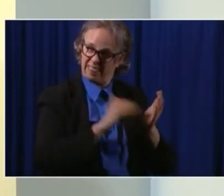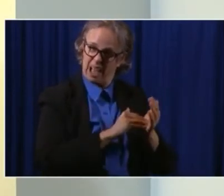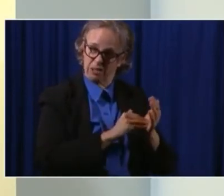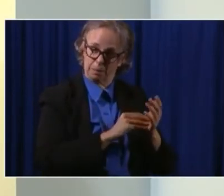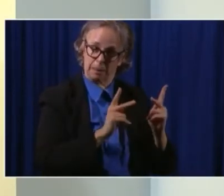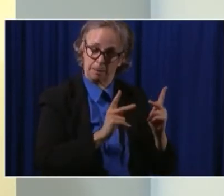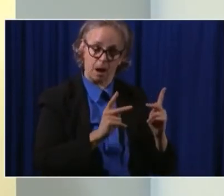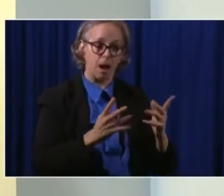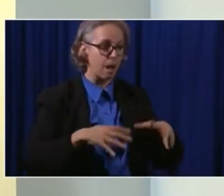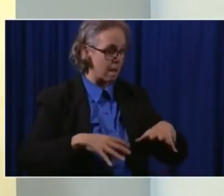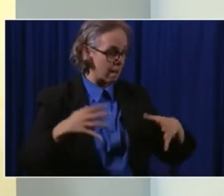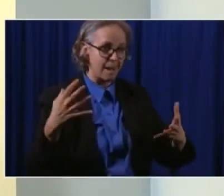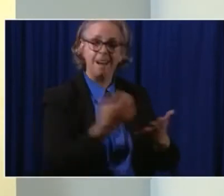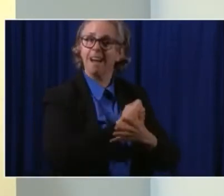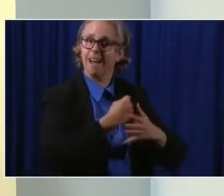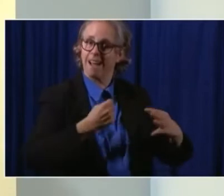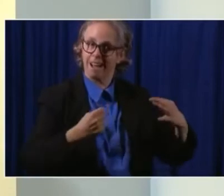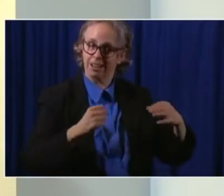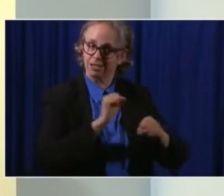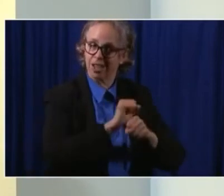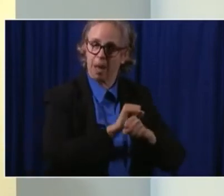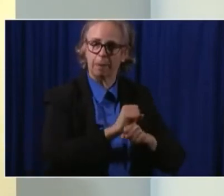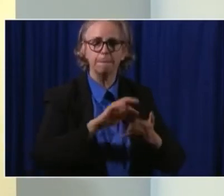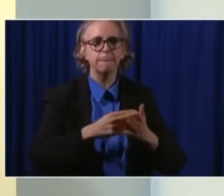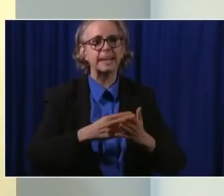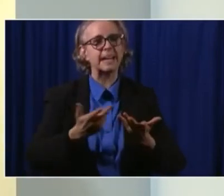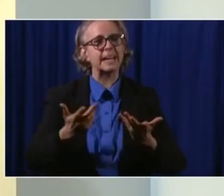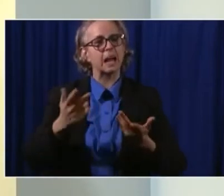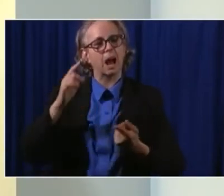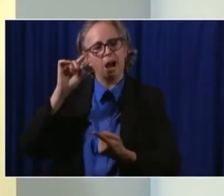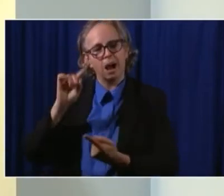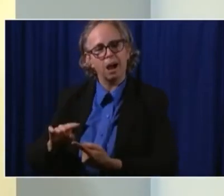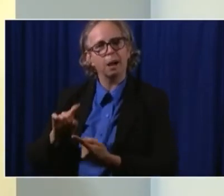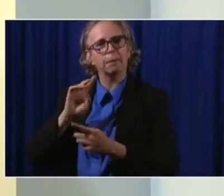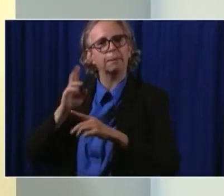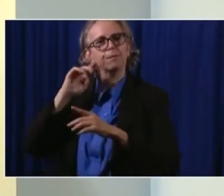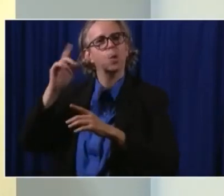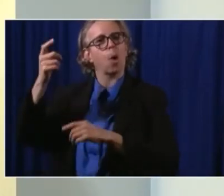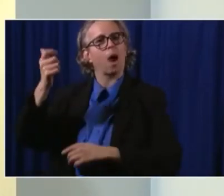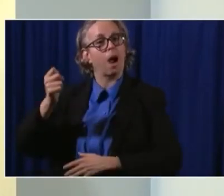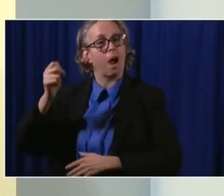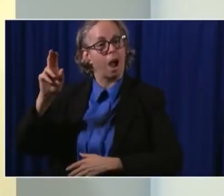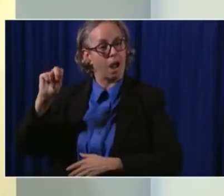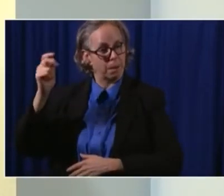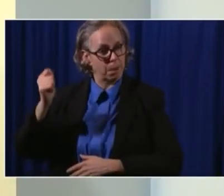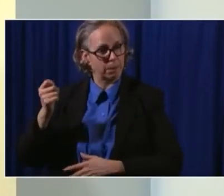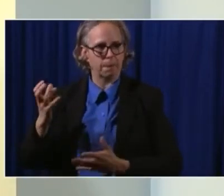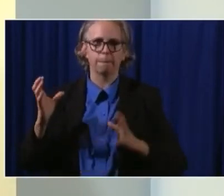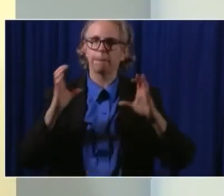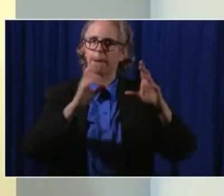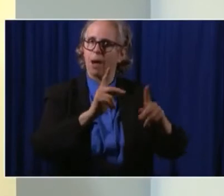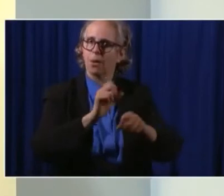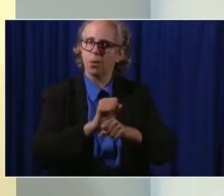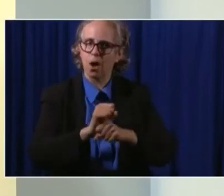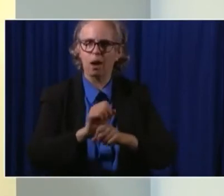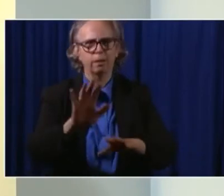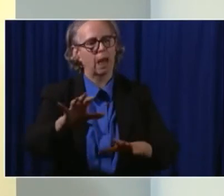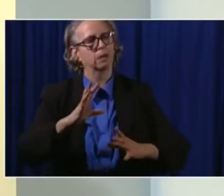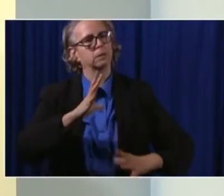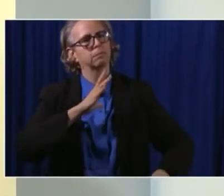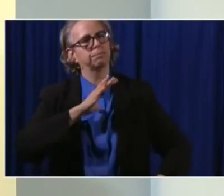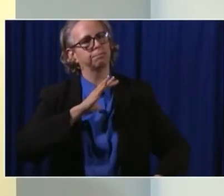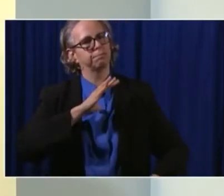on unemployment. So we have people coming off unemployment, people going to work. This is incredibly important